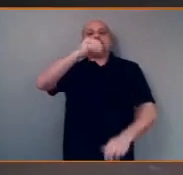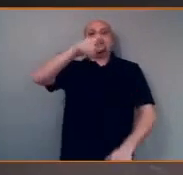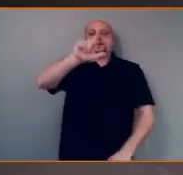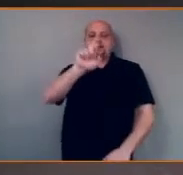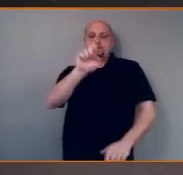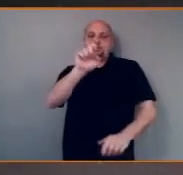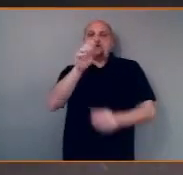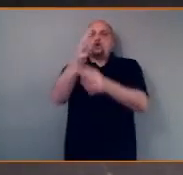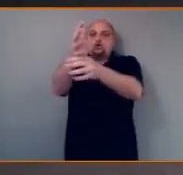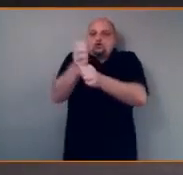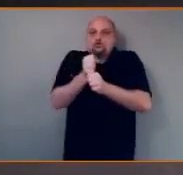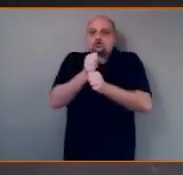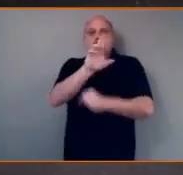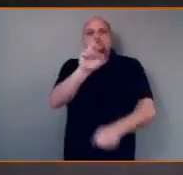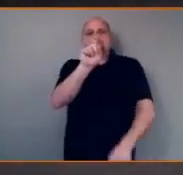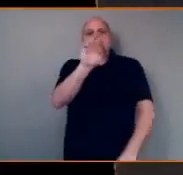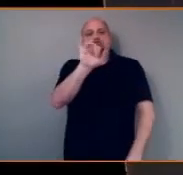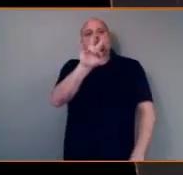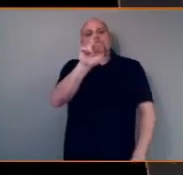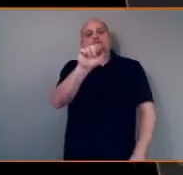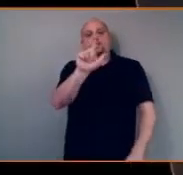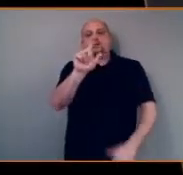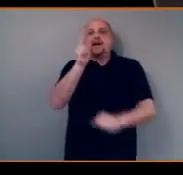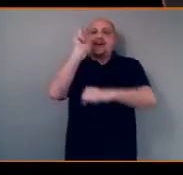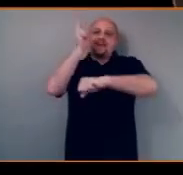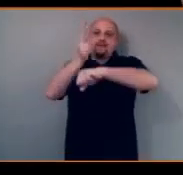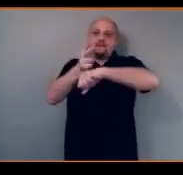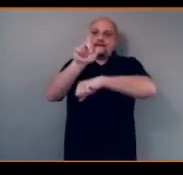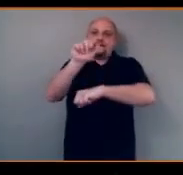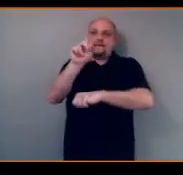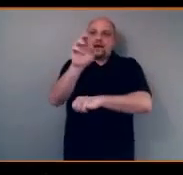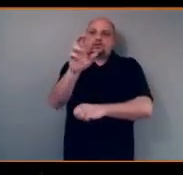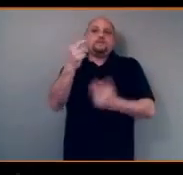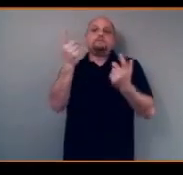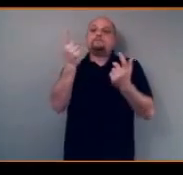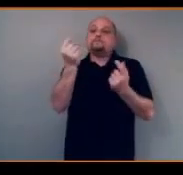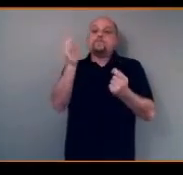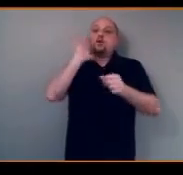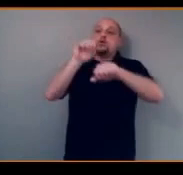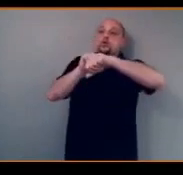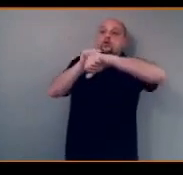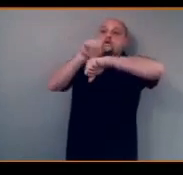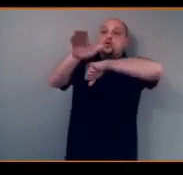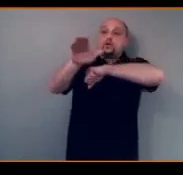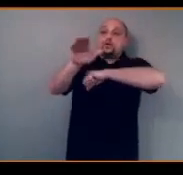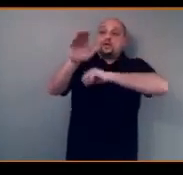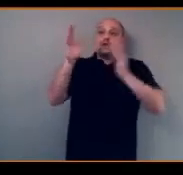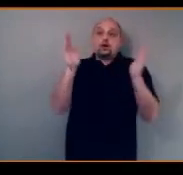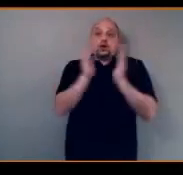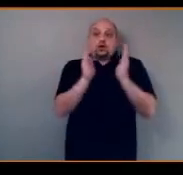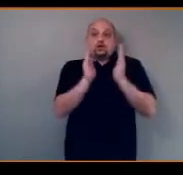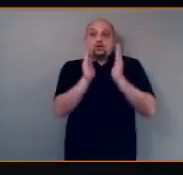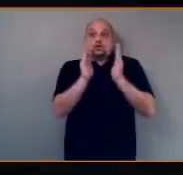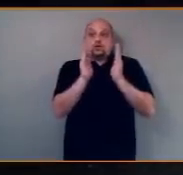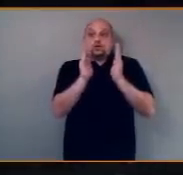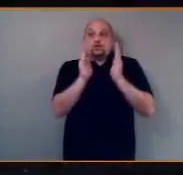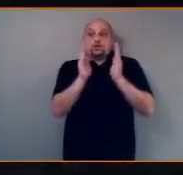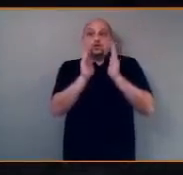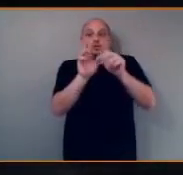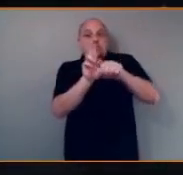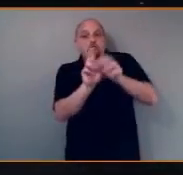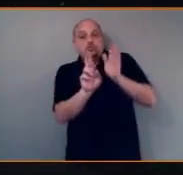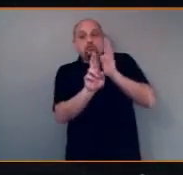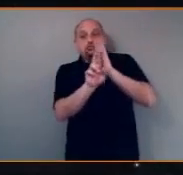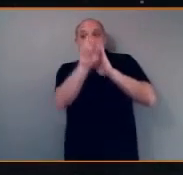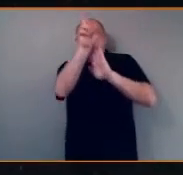to send a smaller rover to Mars accompanied with a little rocket. As you can see there, we're going to put the rocket on, we're going to put samples onto the rocket to